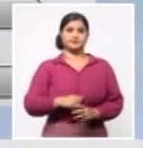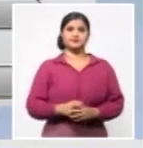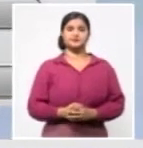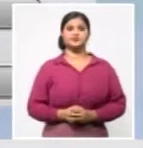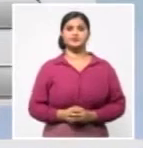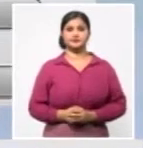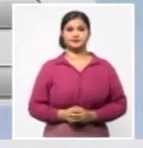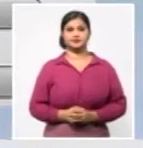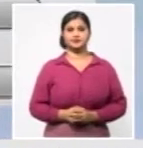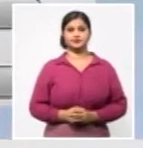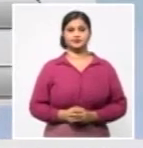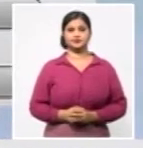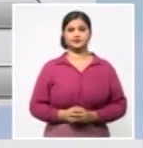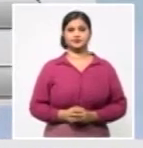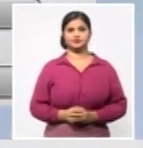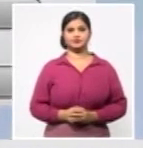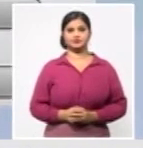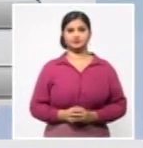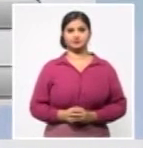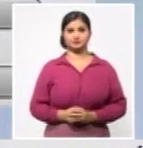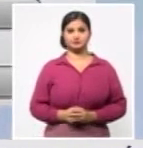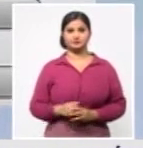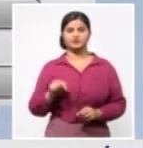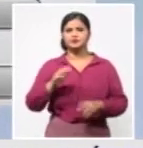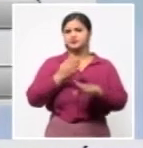number of samples processed to